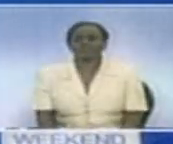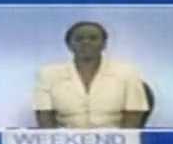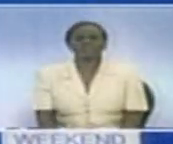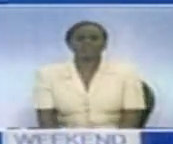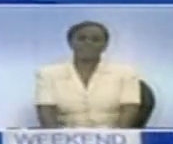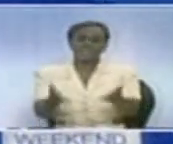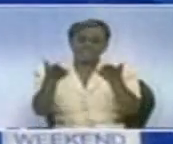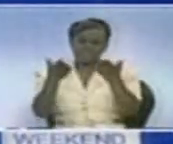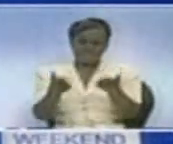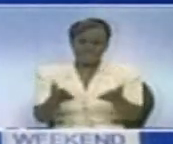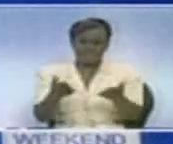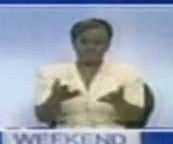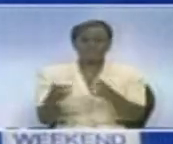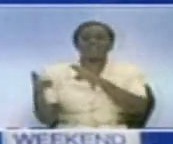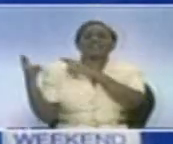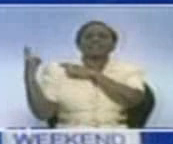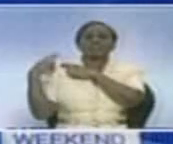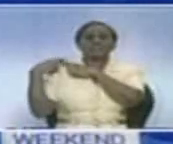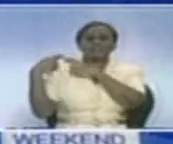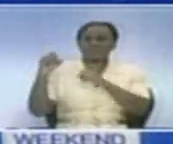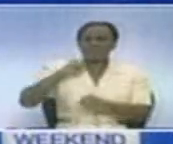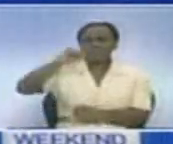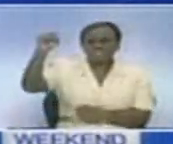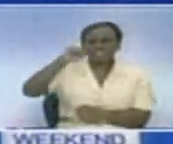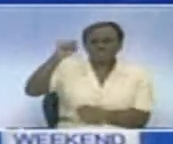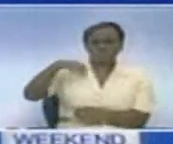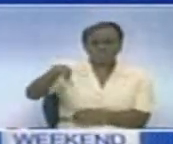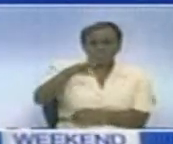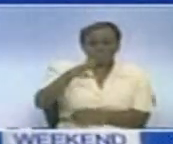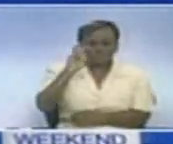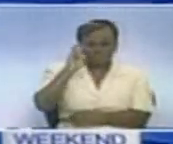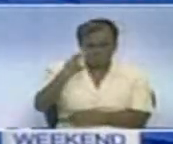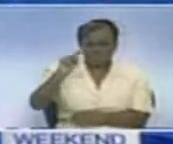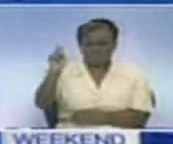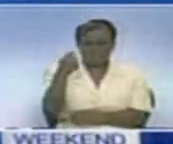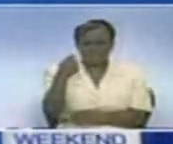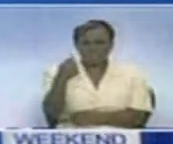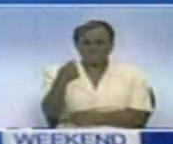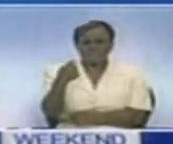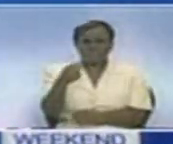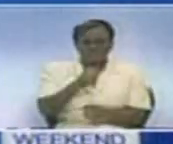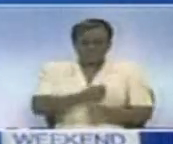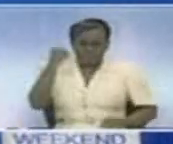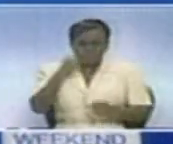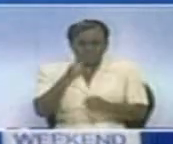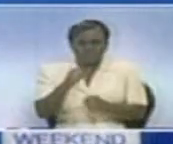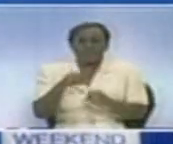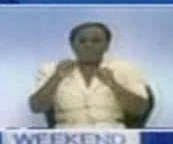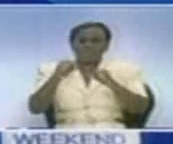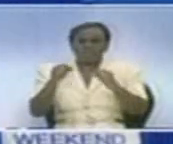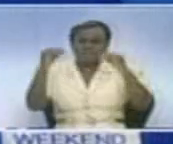Right, now the highly charged political rhetoric has put Kenya on the edge. Daggers are drawn as if Kenya is heading to an